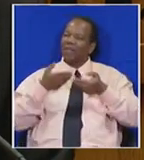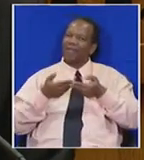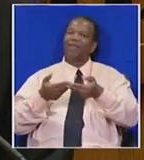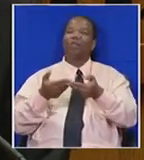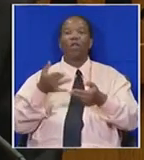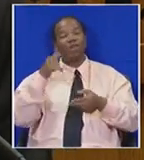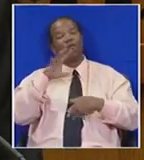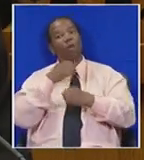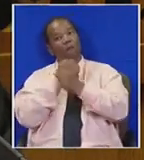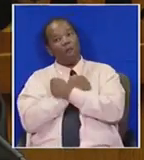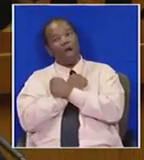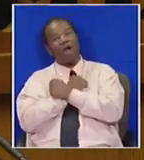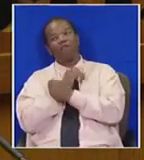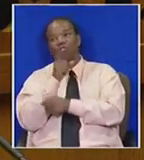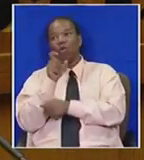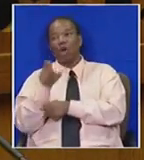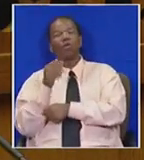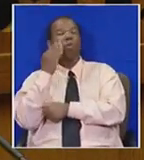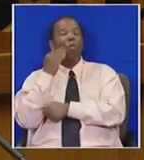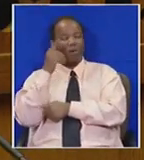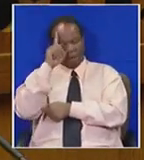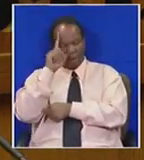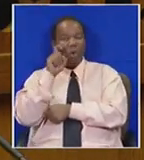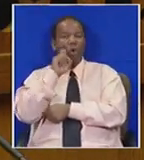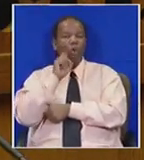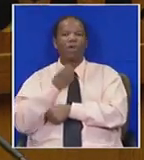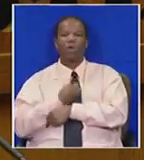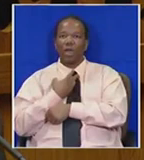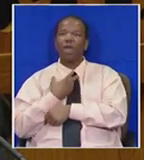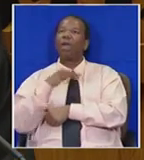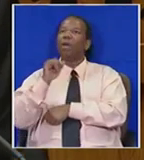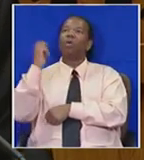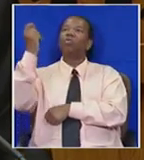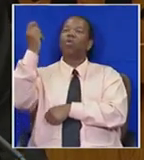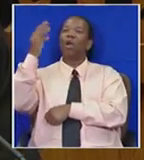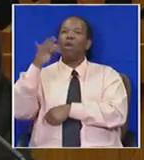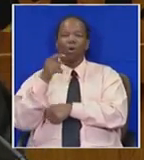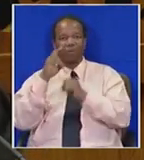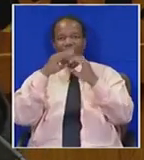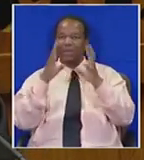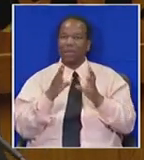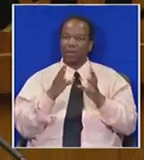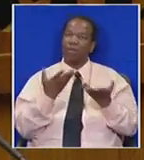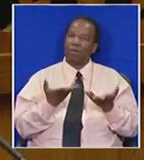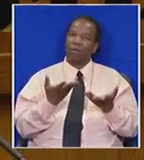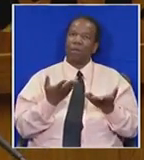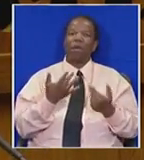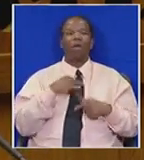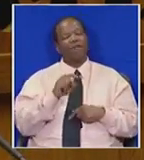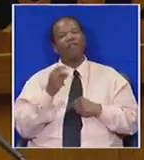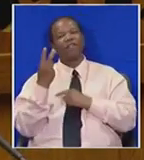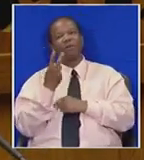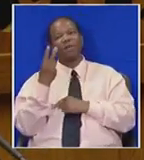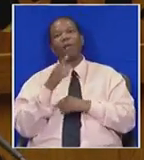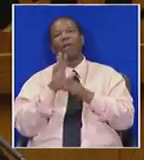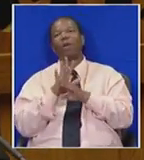their country, black and white, young and old, urban and rural. In this spirit, we will work closely with